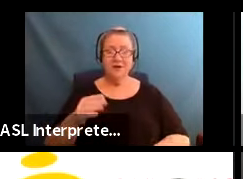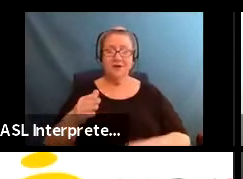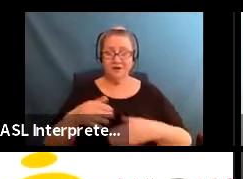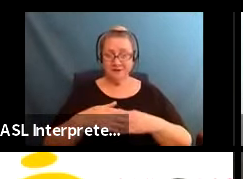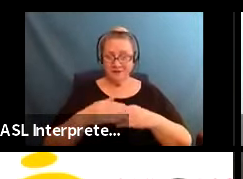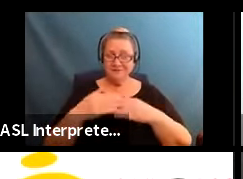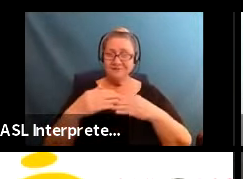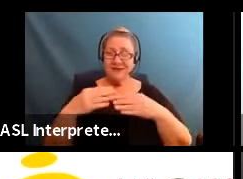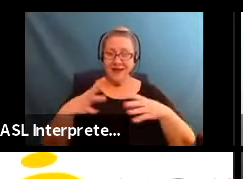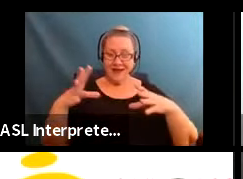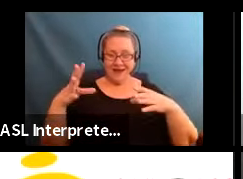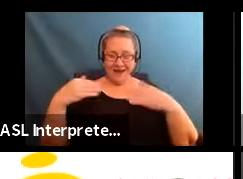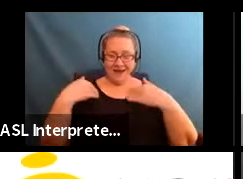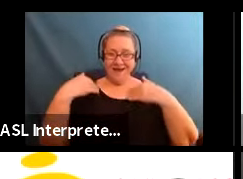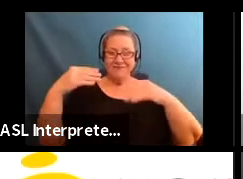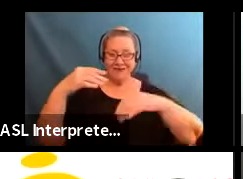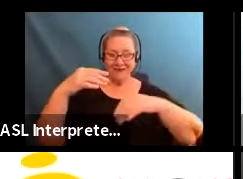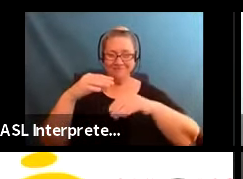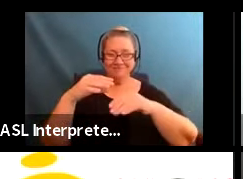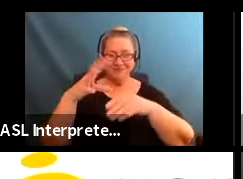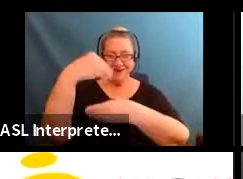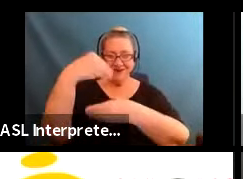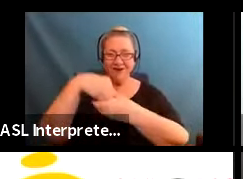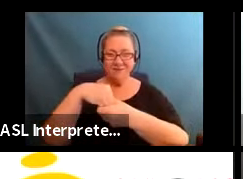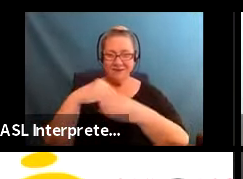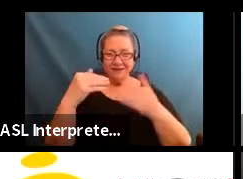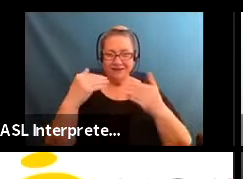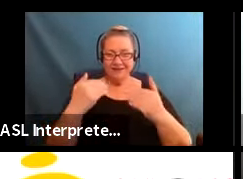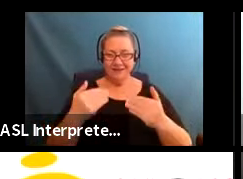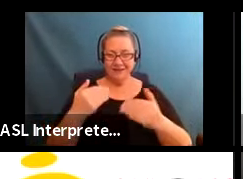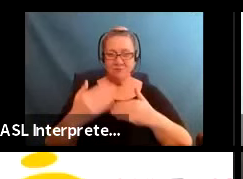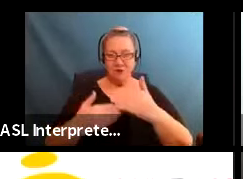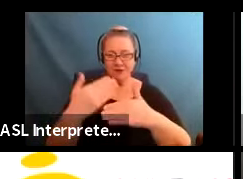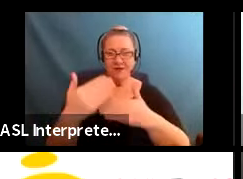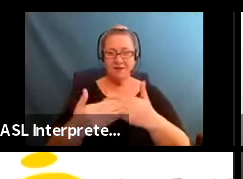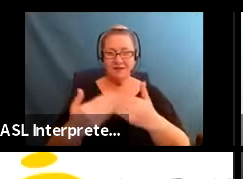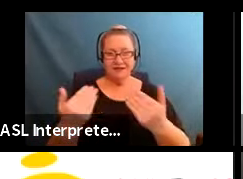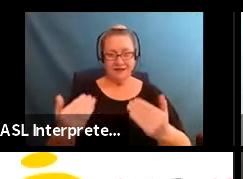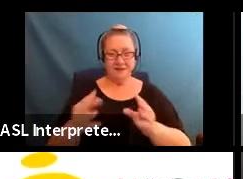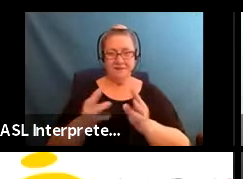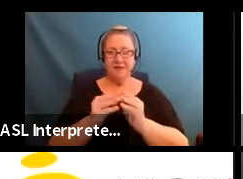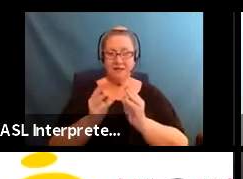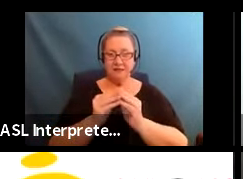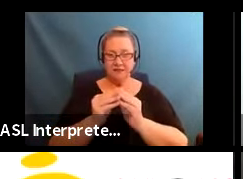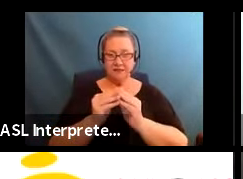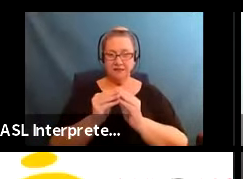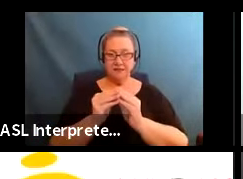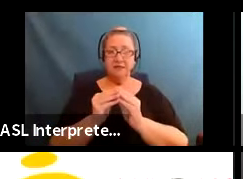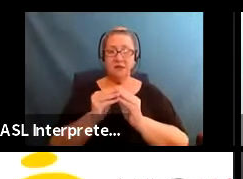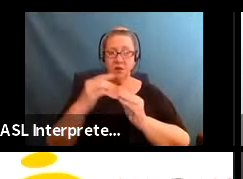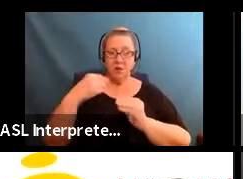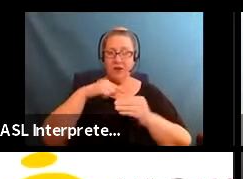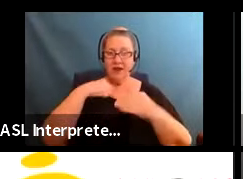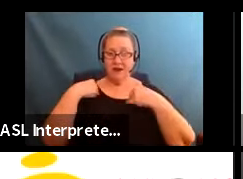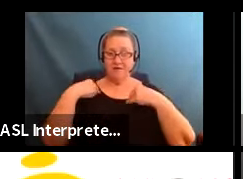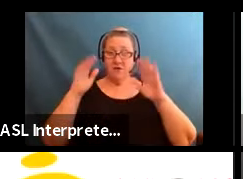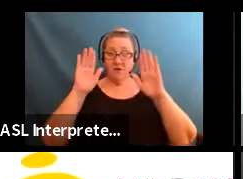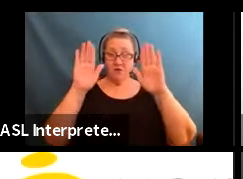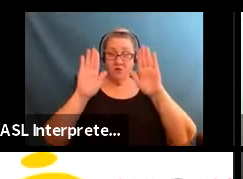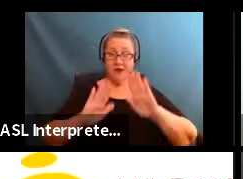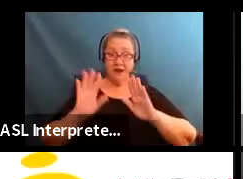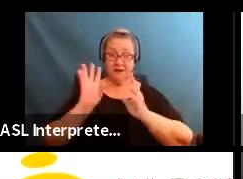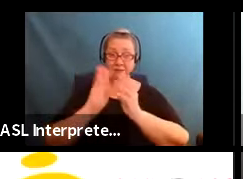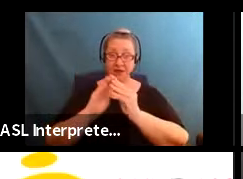busy schedules to participate in this process. And I think we have a great meeting